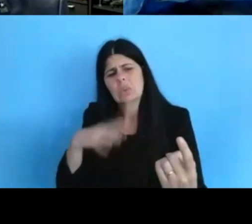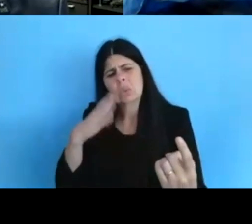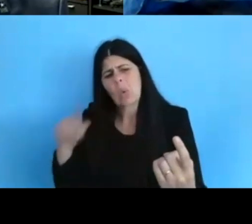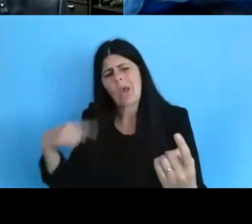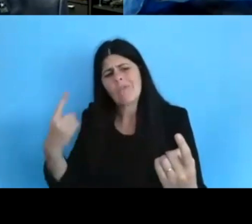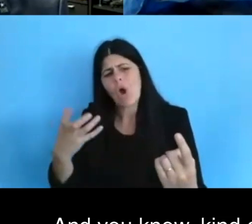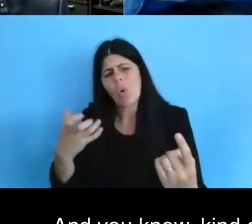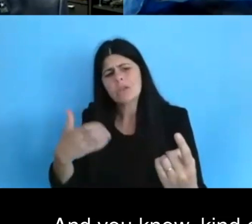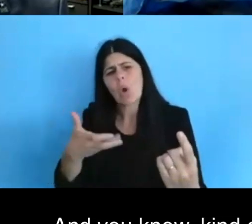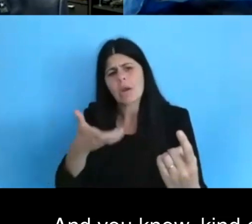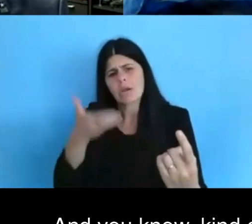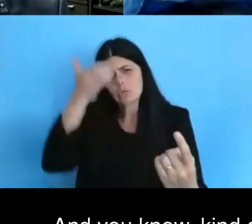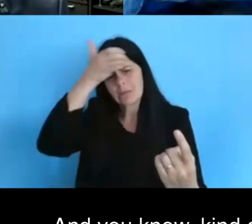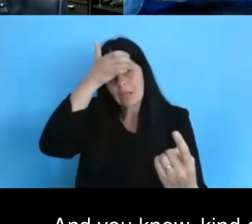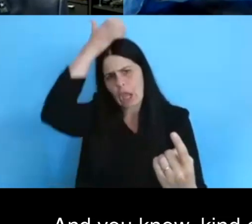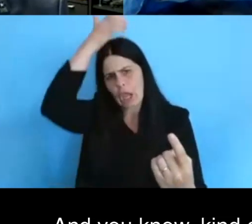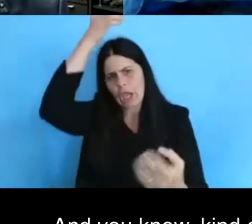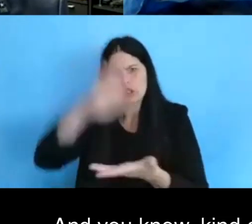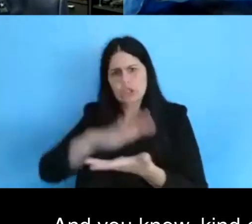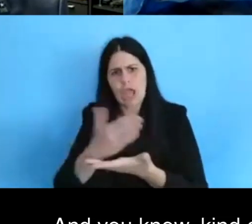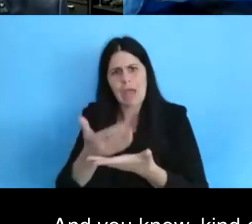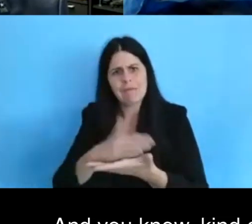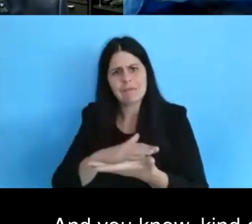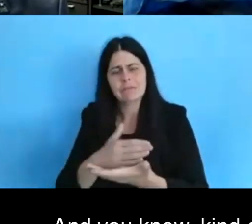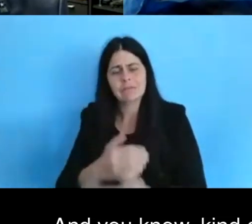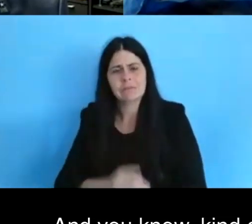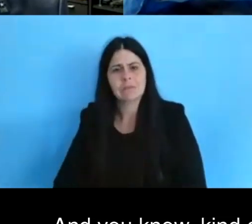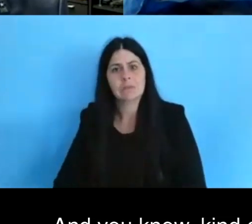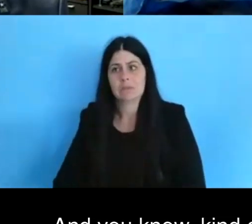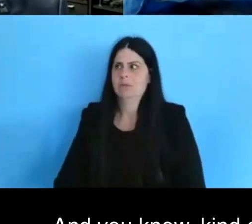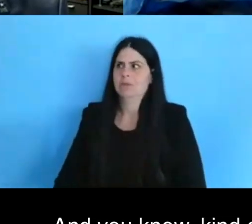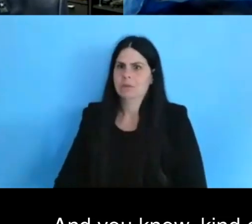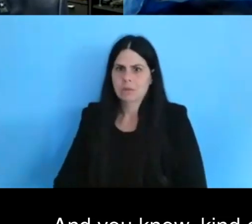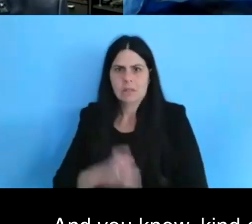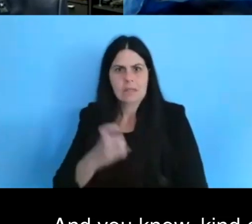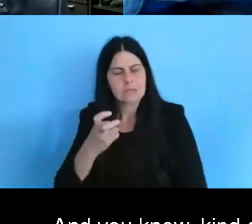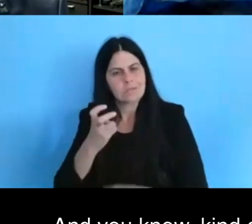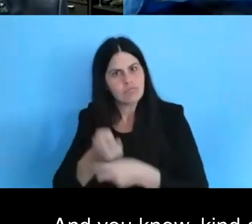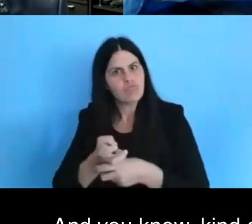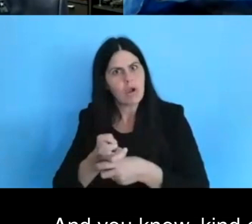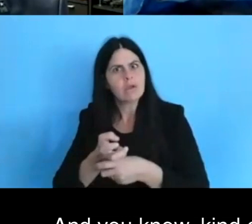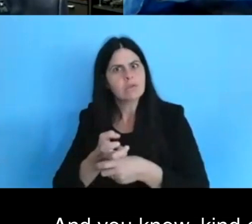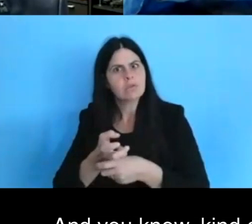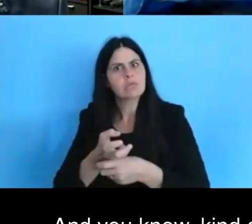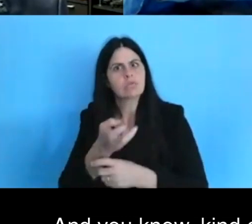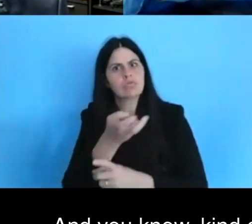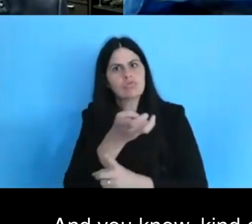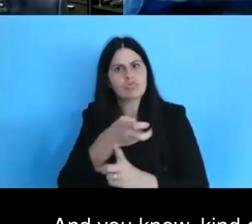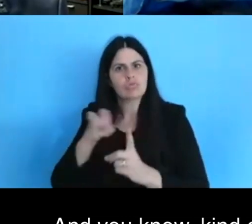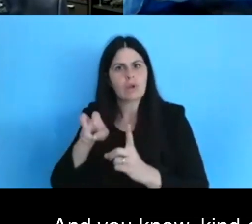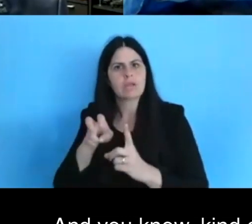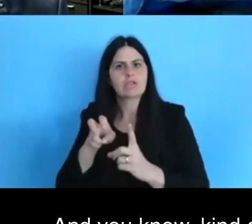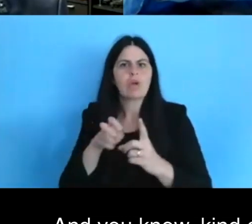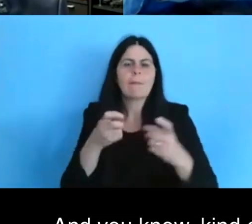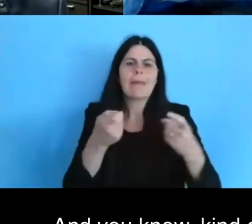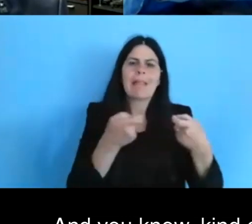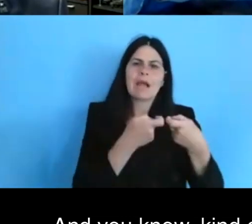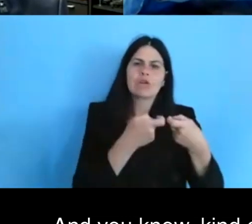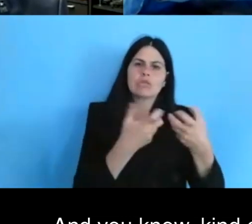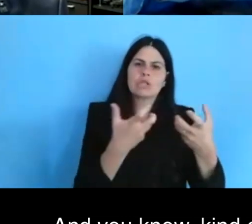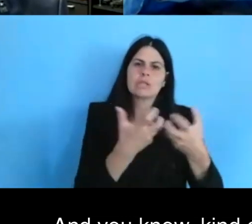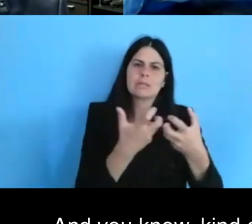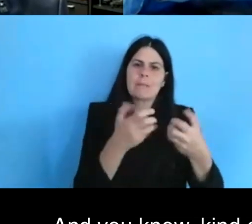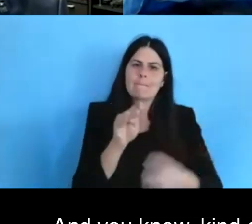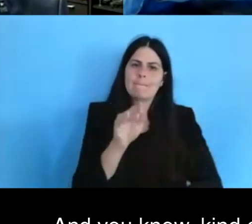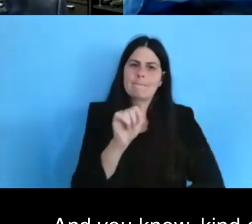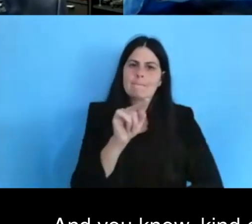chef. And, kind of a tough translation from electrician's mate over to a chef,